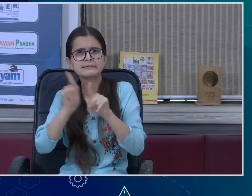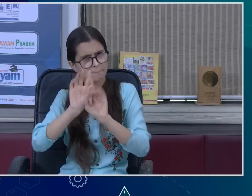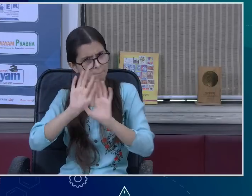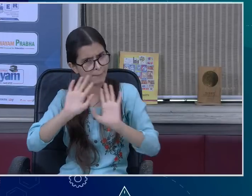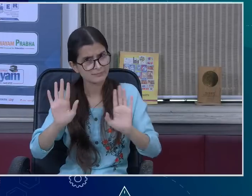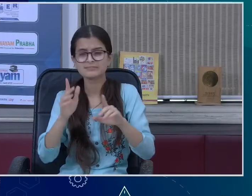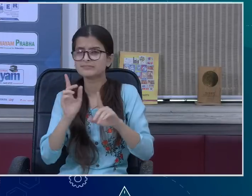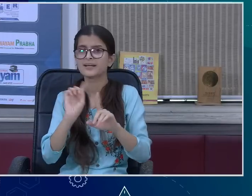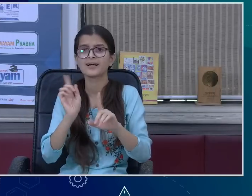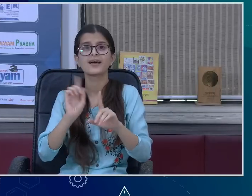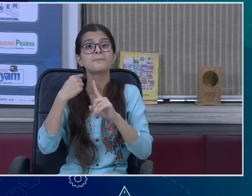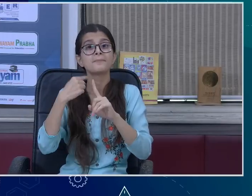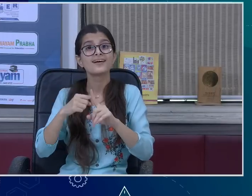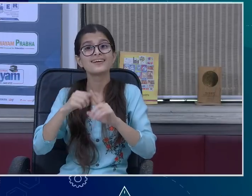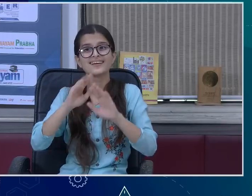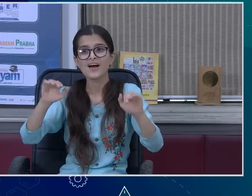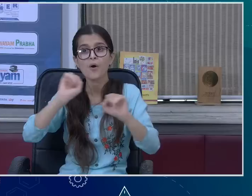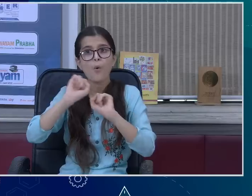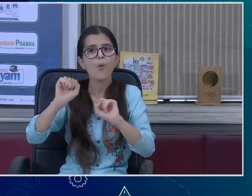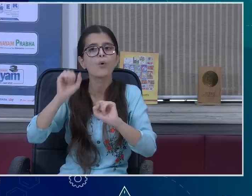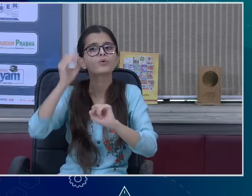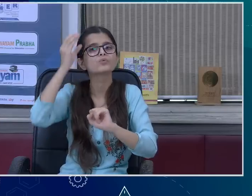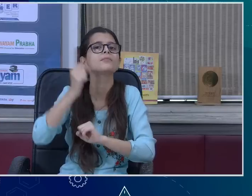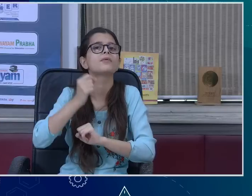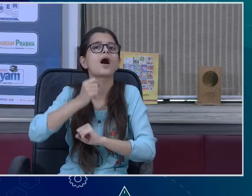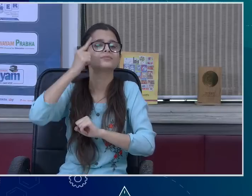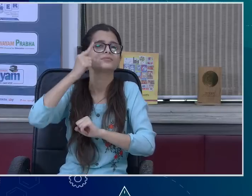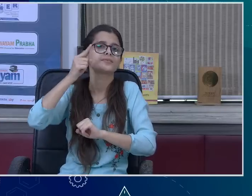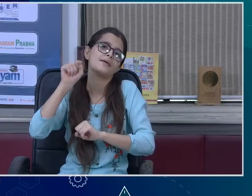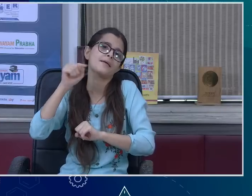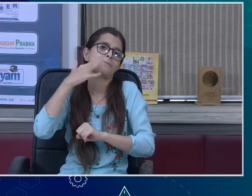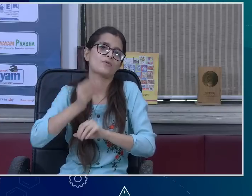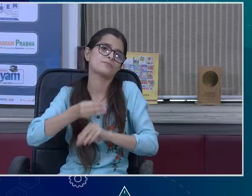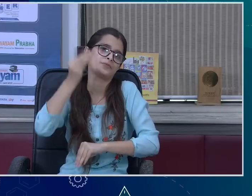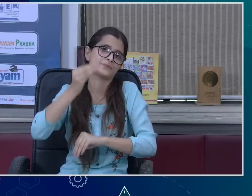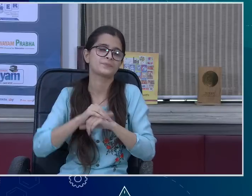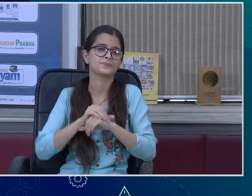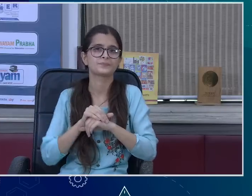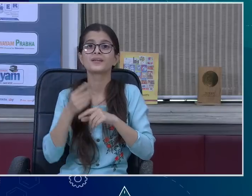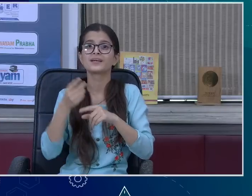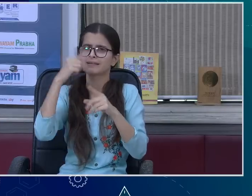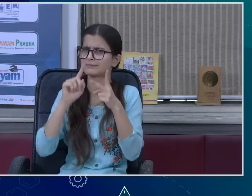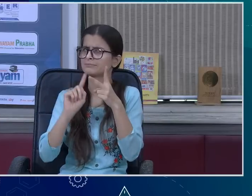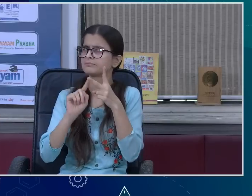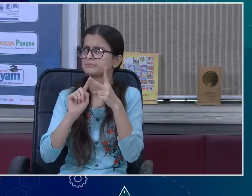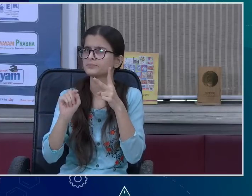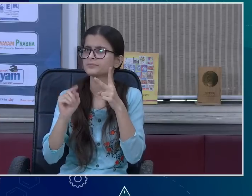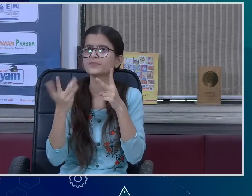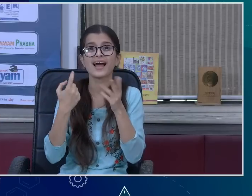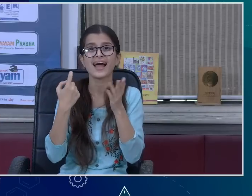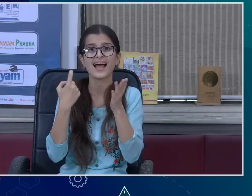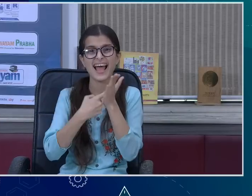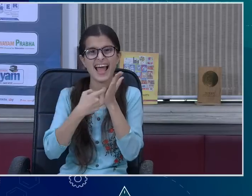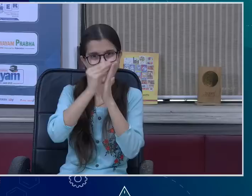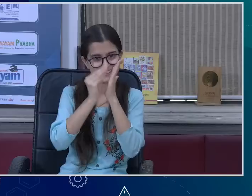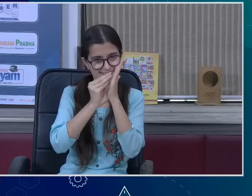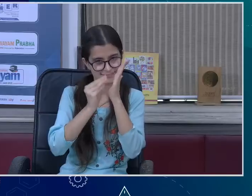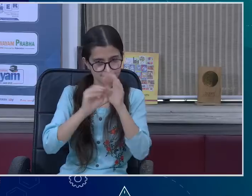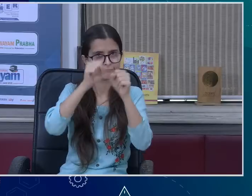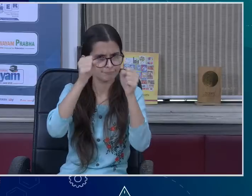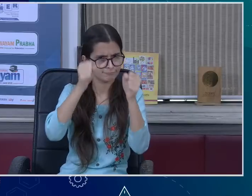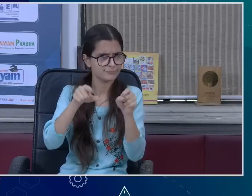child, whether the child is able to understand a concept. That is one. And the next thing is on the reporting structure, what I